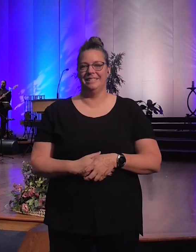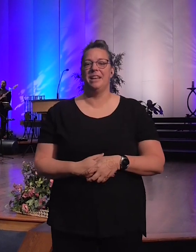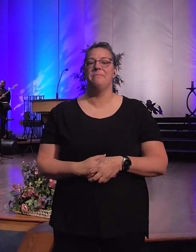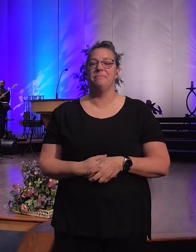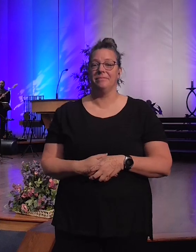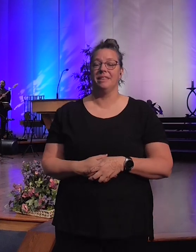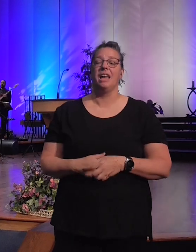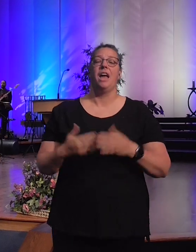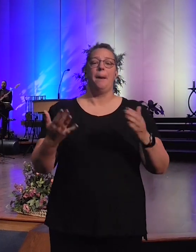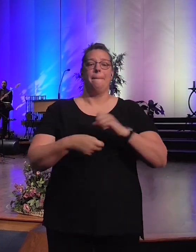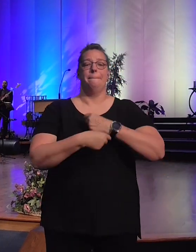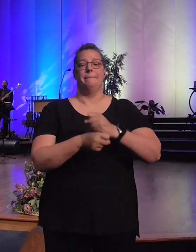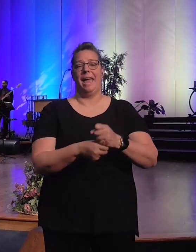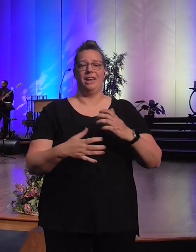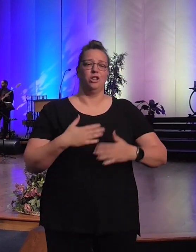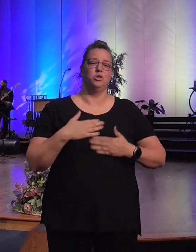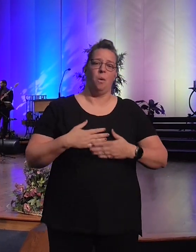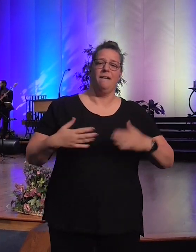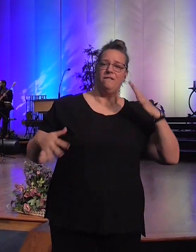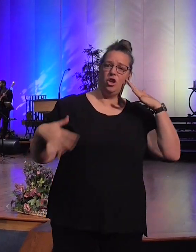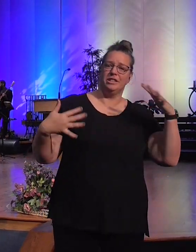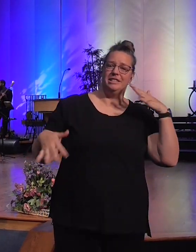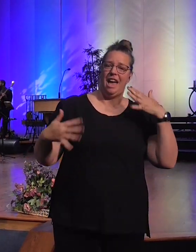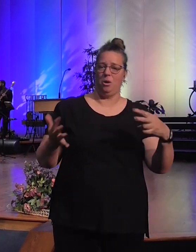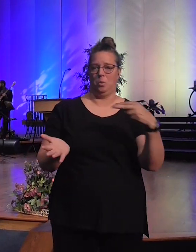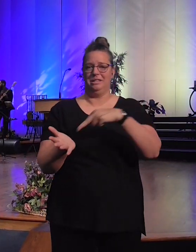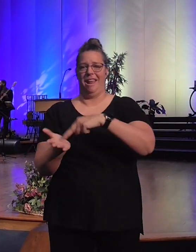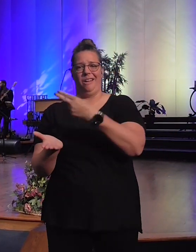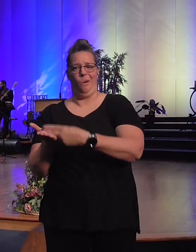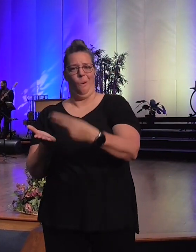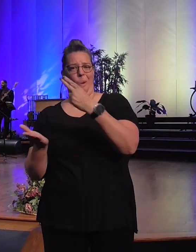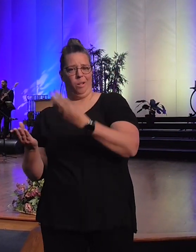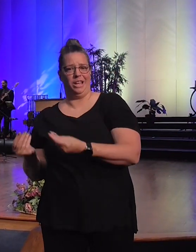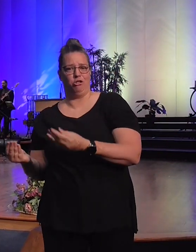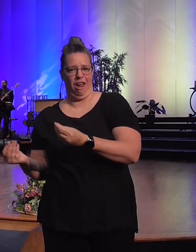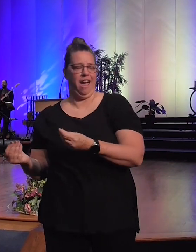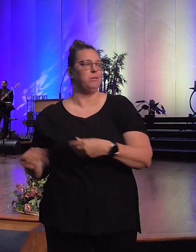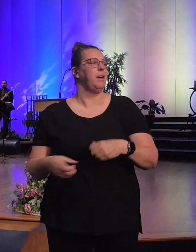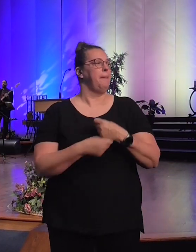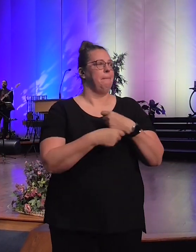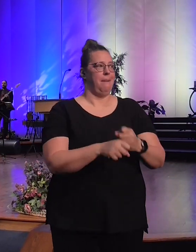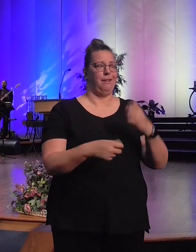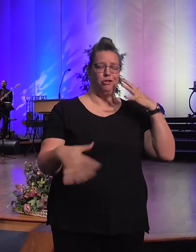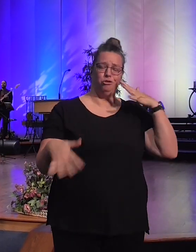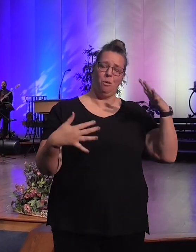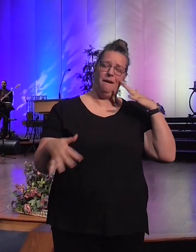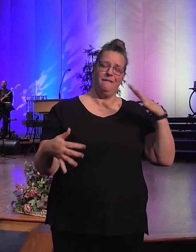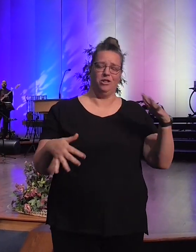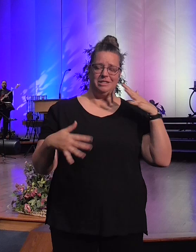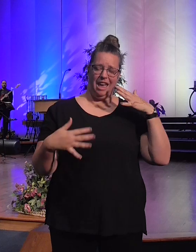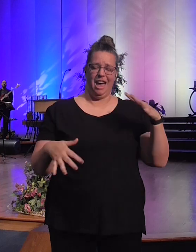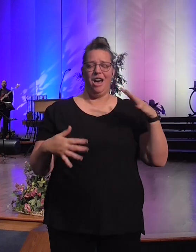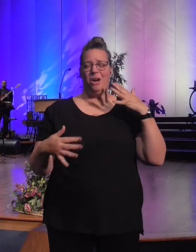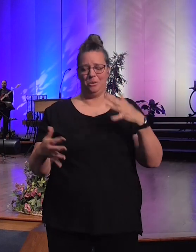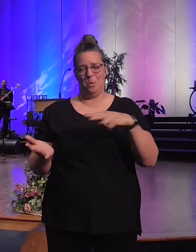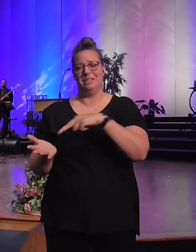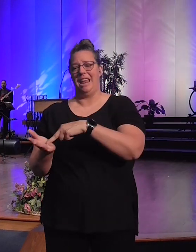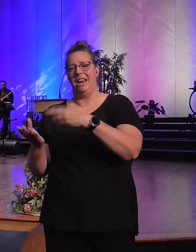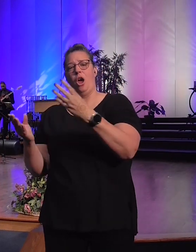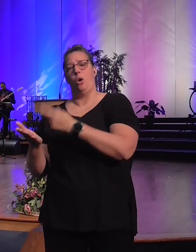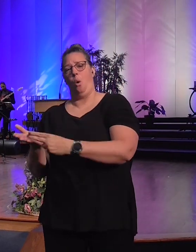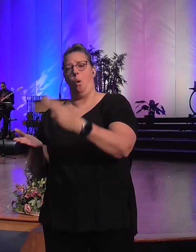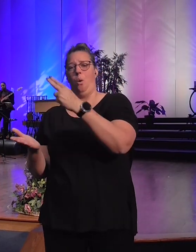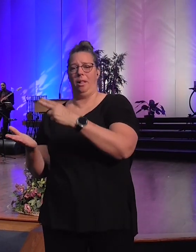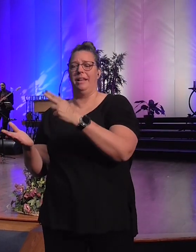Let us make a joyful sound. Here we stand on holy ground. Let us make a joyful sound. Here we stand on